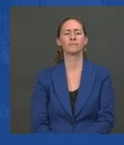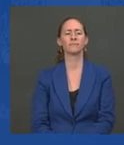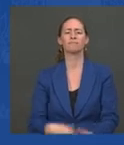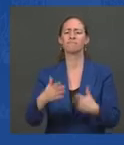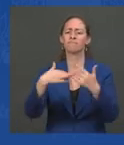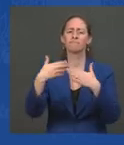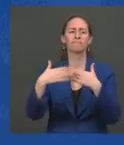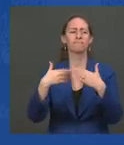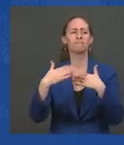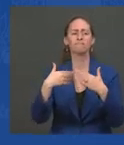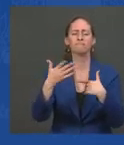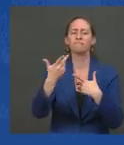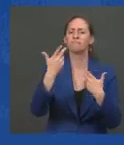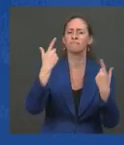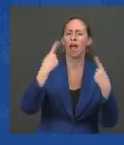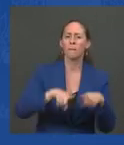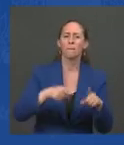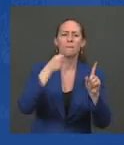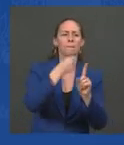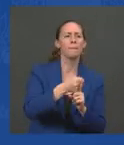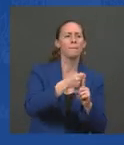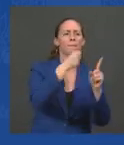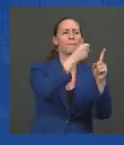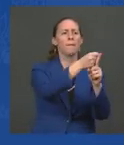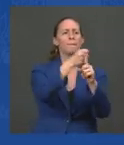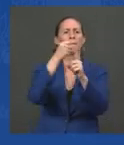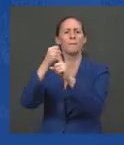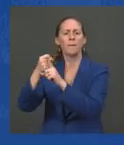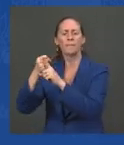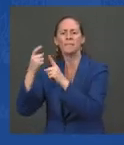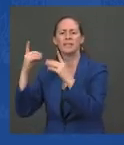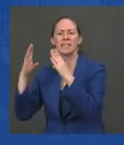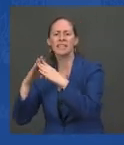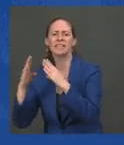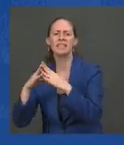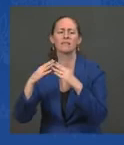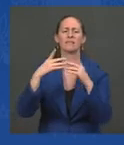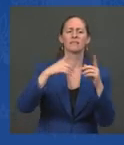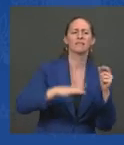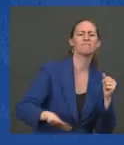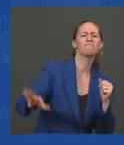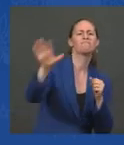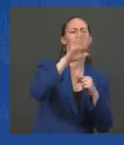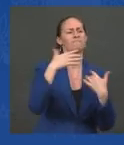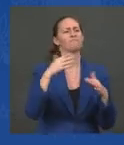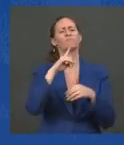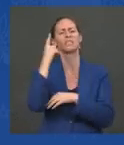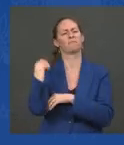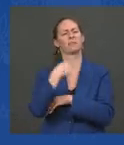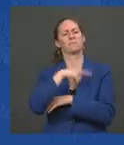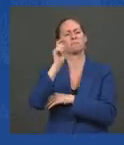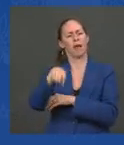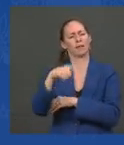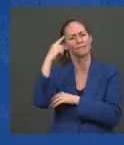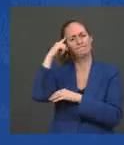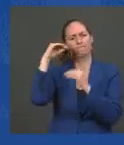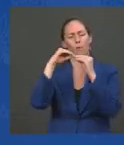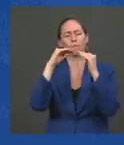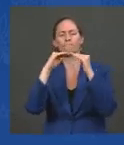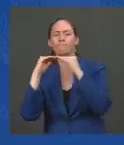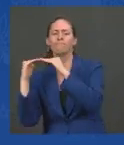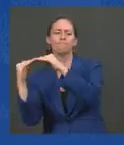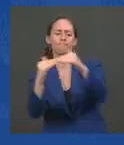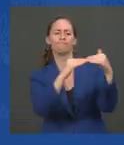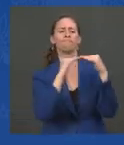for any one area. And as we fight for economic justice to fulfill the promise of America for all Americans, the work continues on delivering